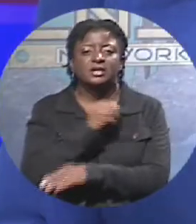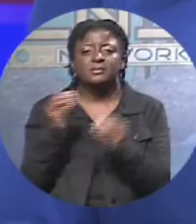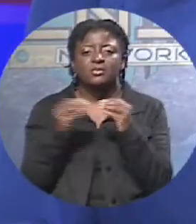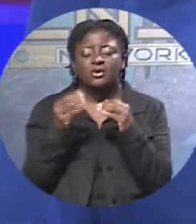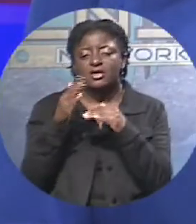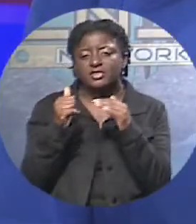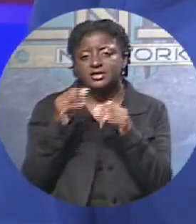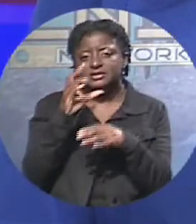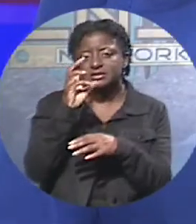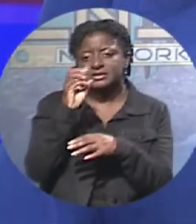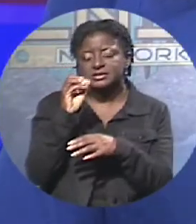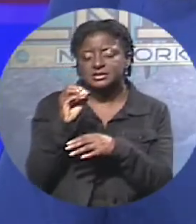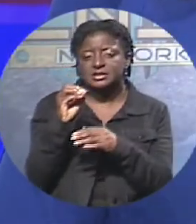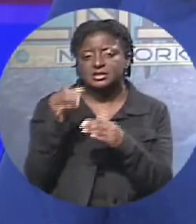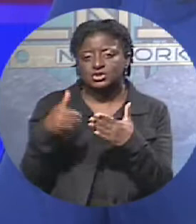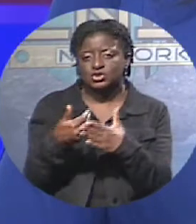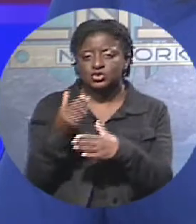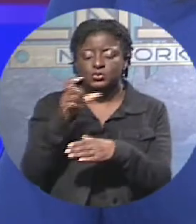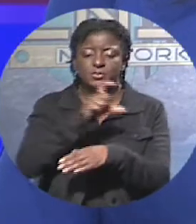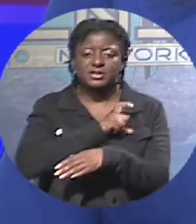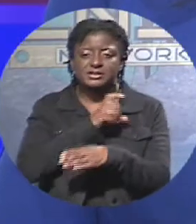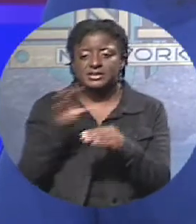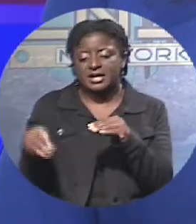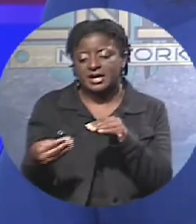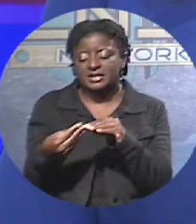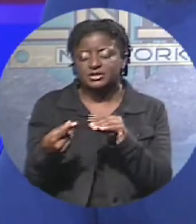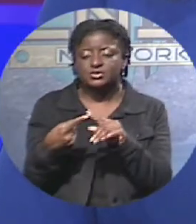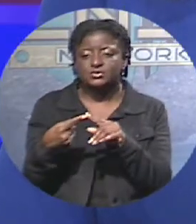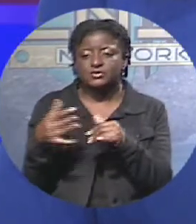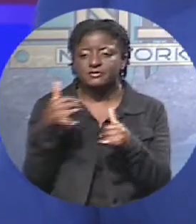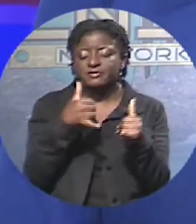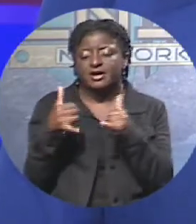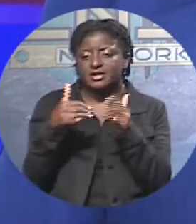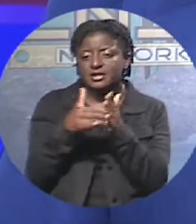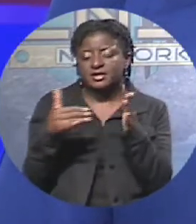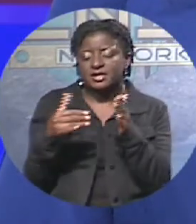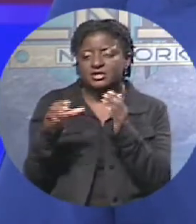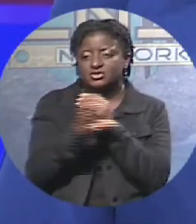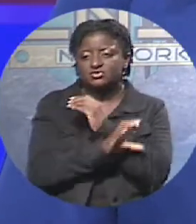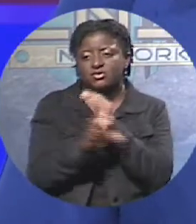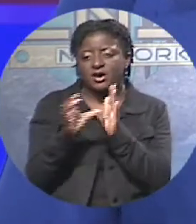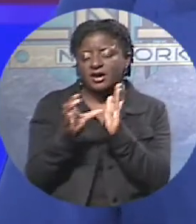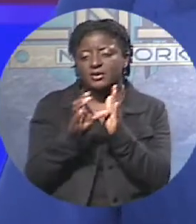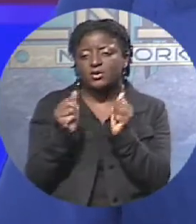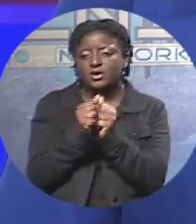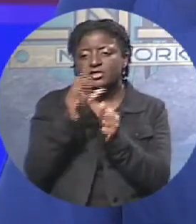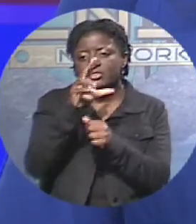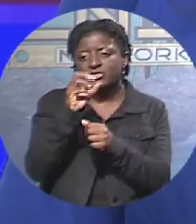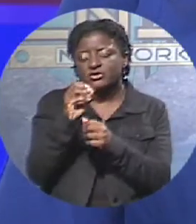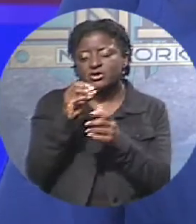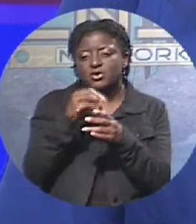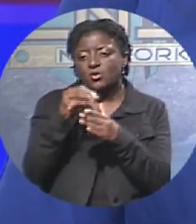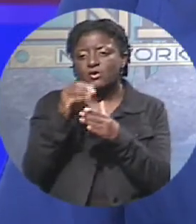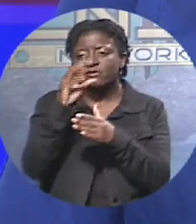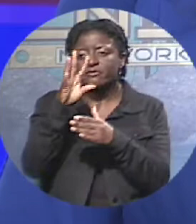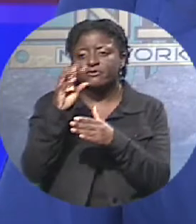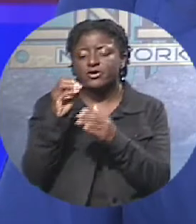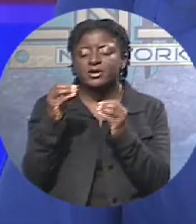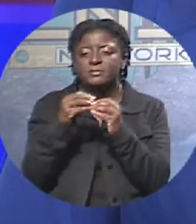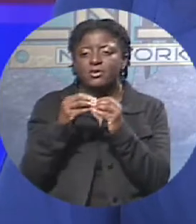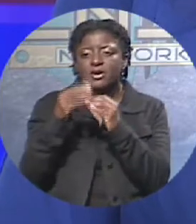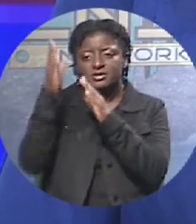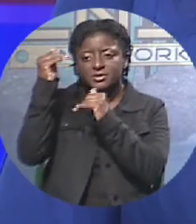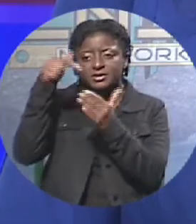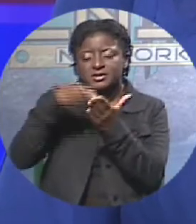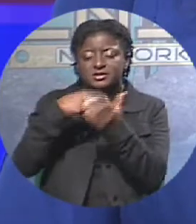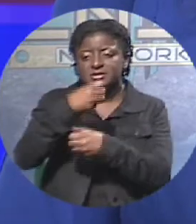new police officers have been added to the fight against crime, with 30 to 40 more expected to join this year. Additionally, police have received